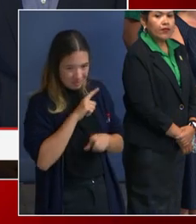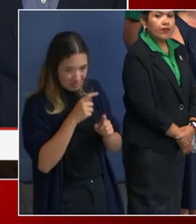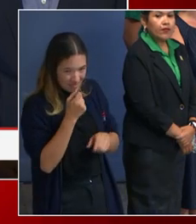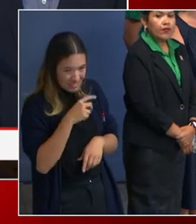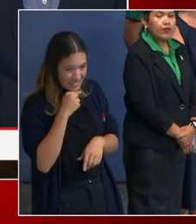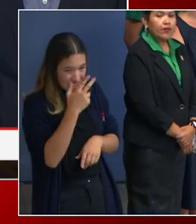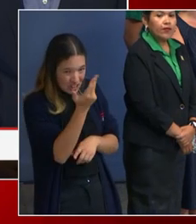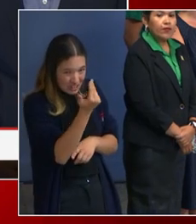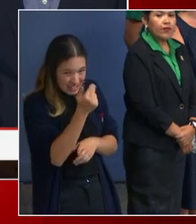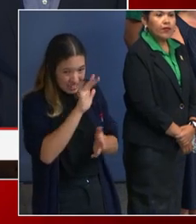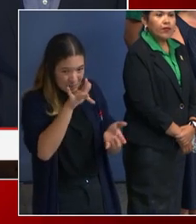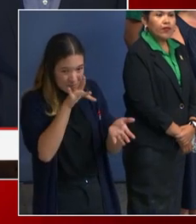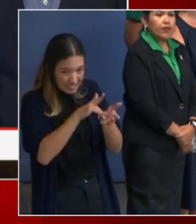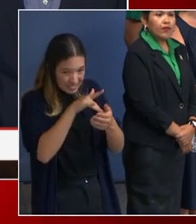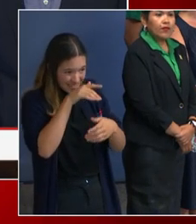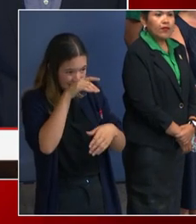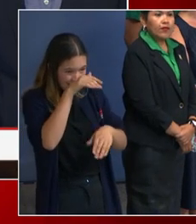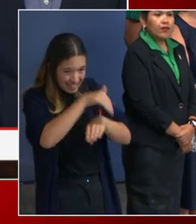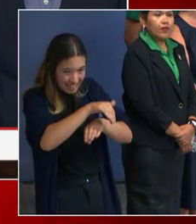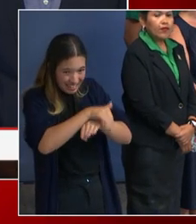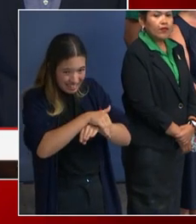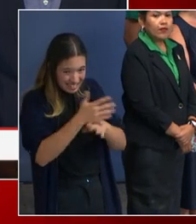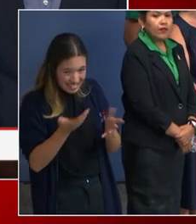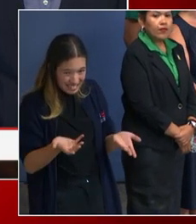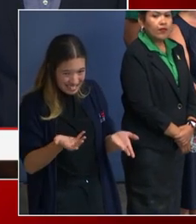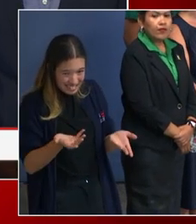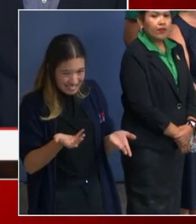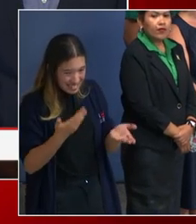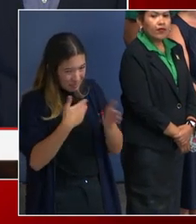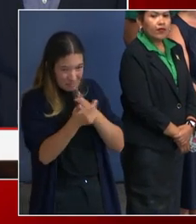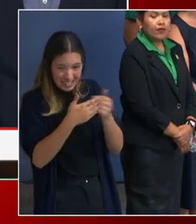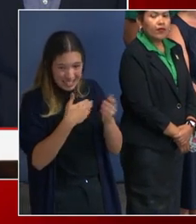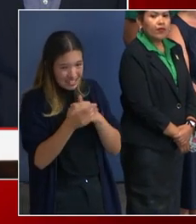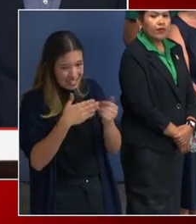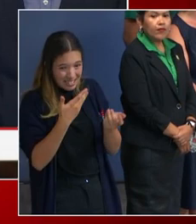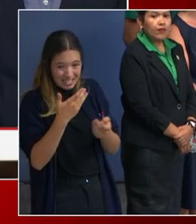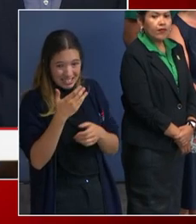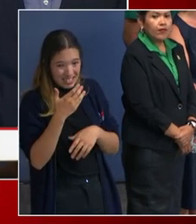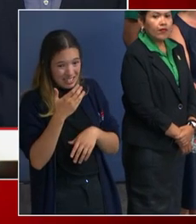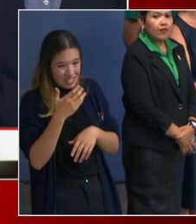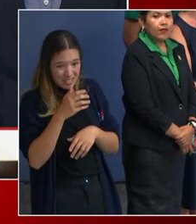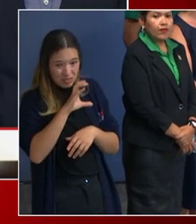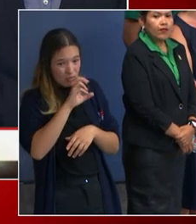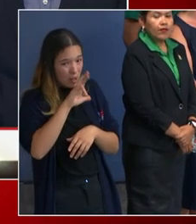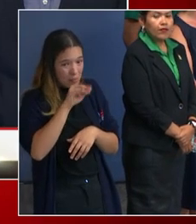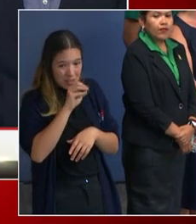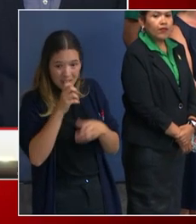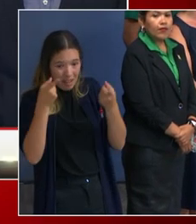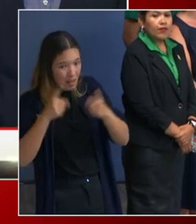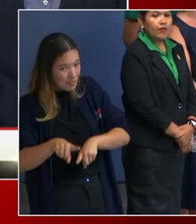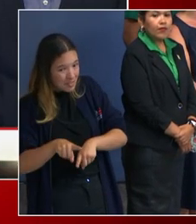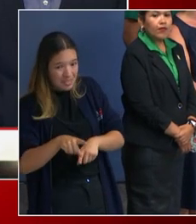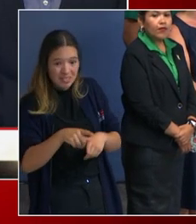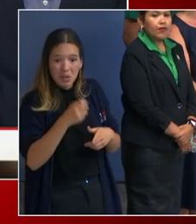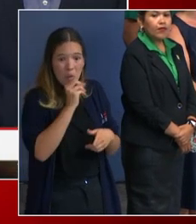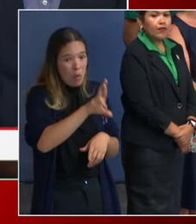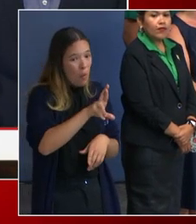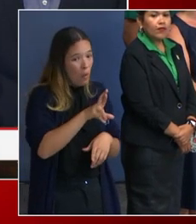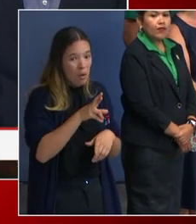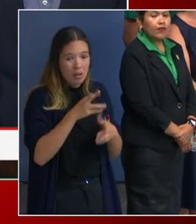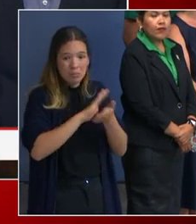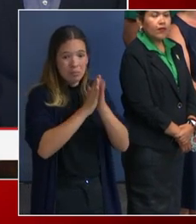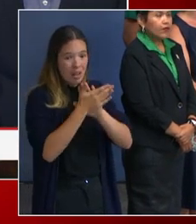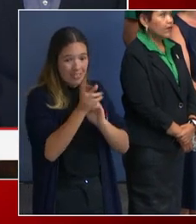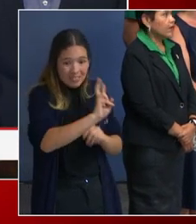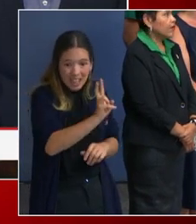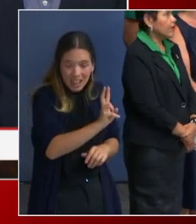Whether it's a crime, or he could become a victim of a crime, or in some other unsafe situation. So